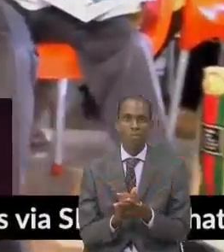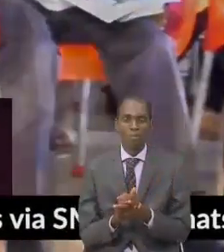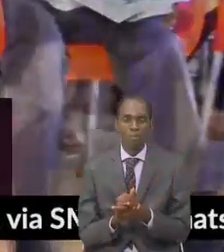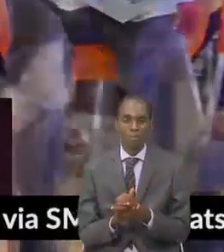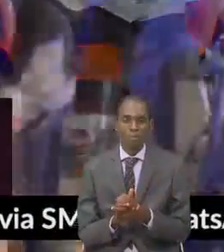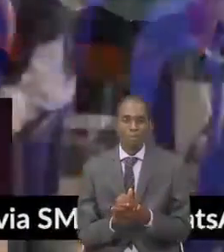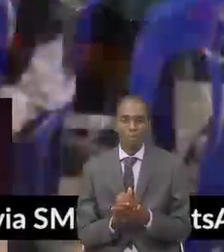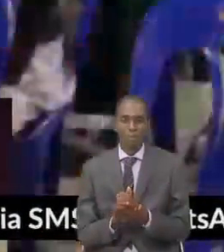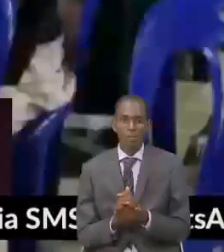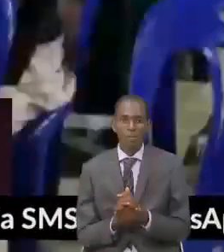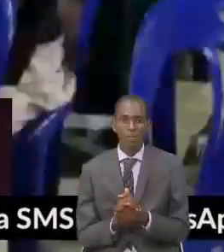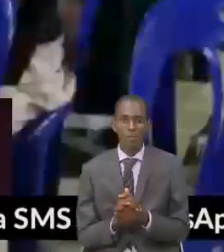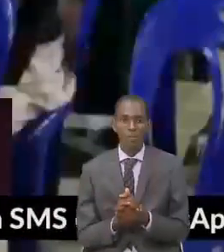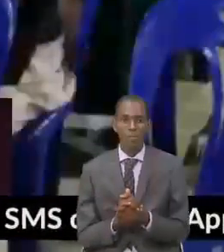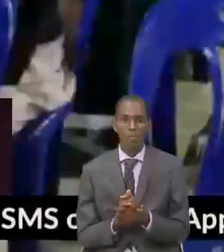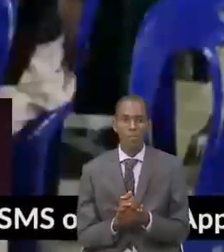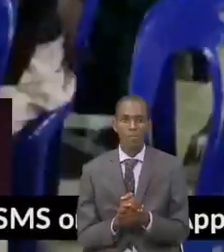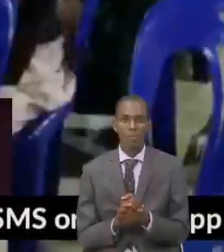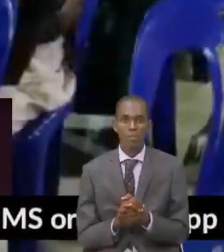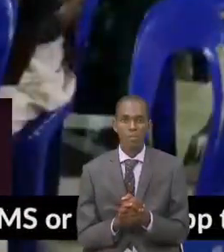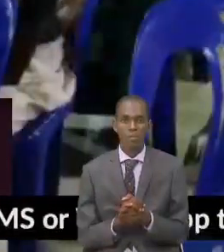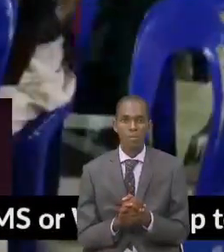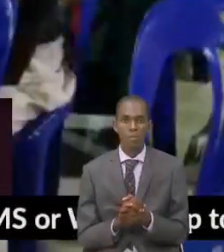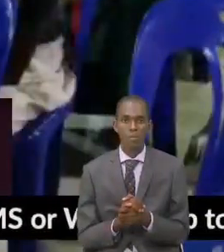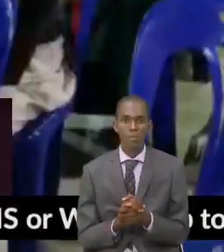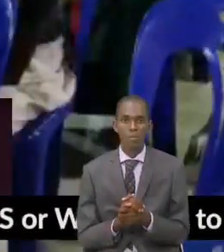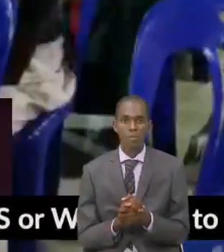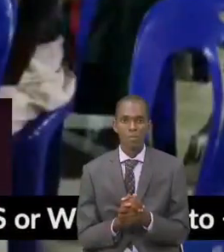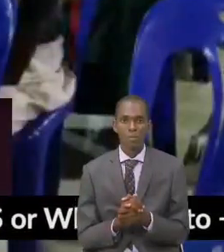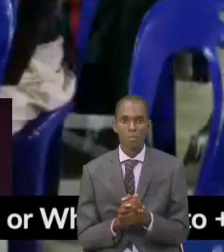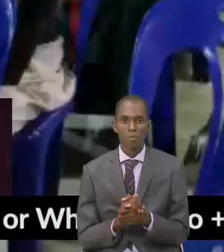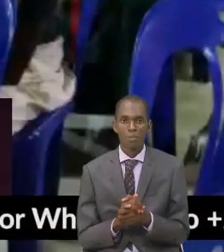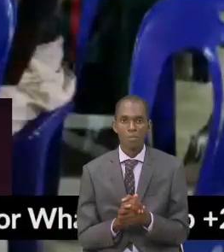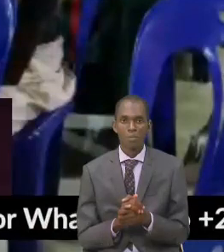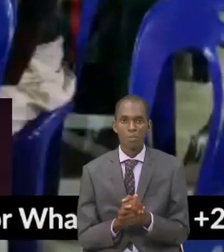Make sure you go at the very back.